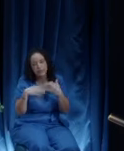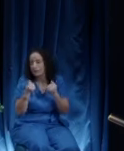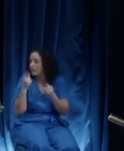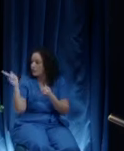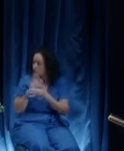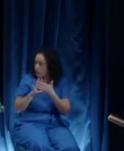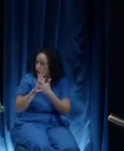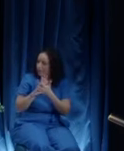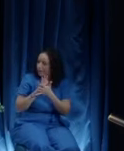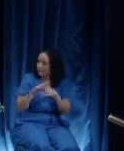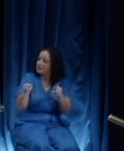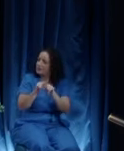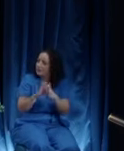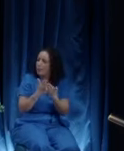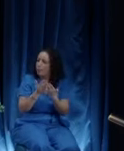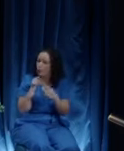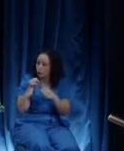just written.